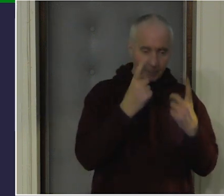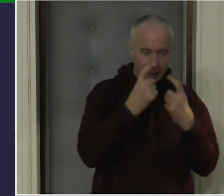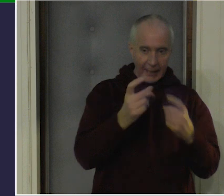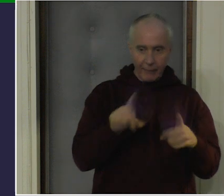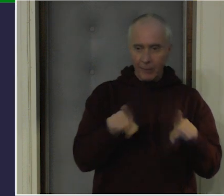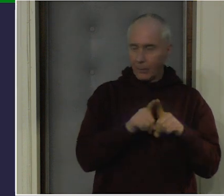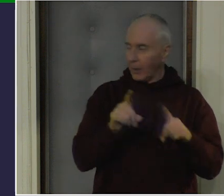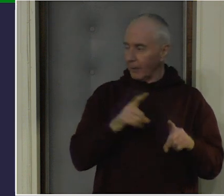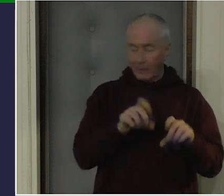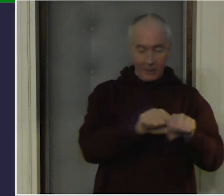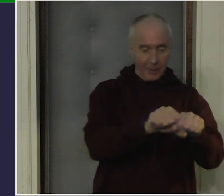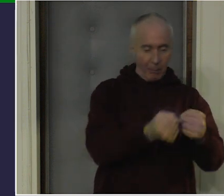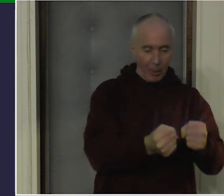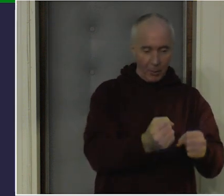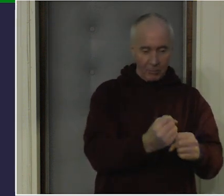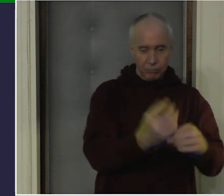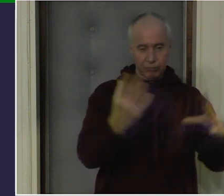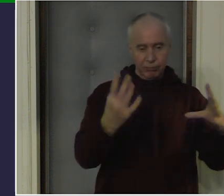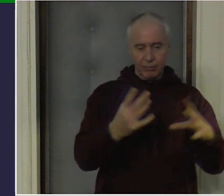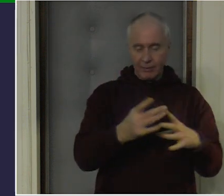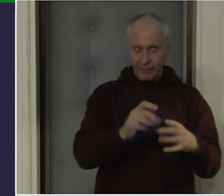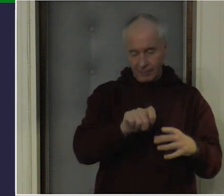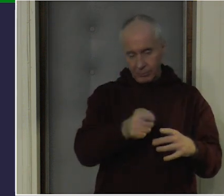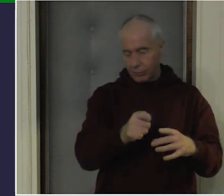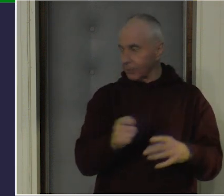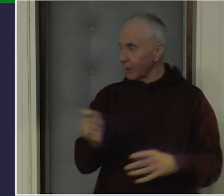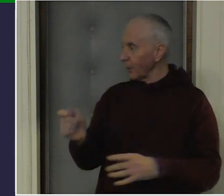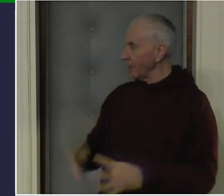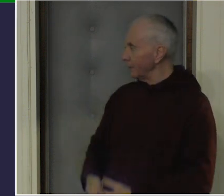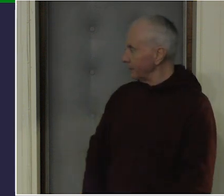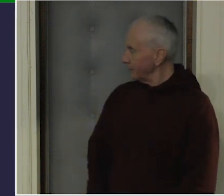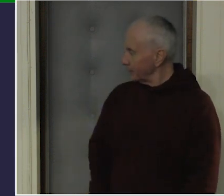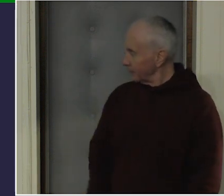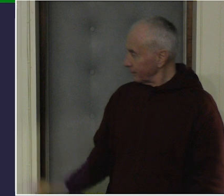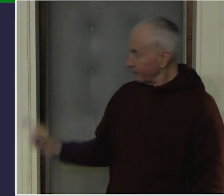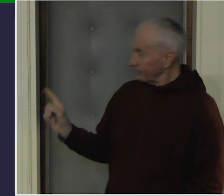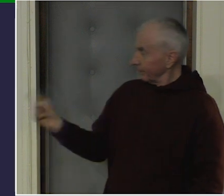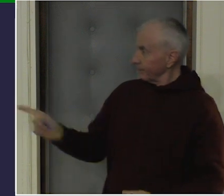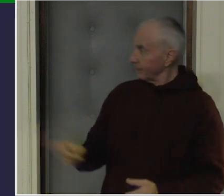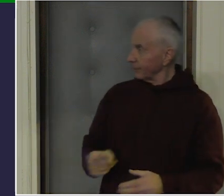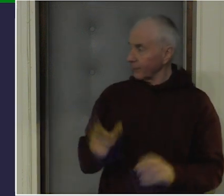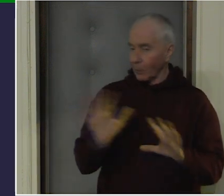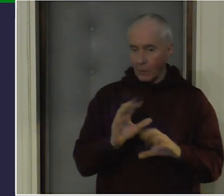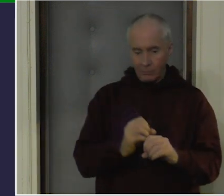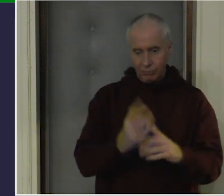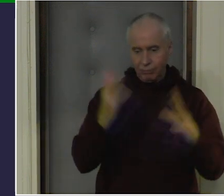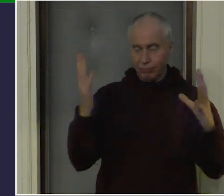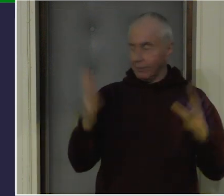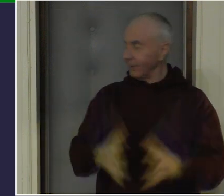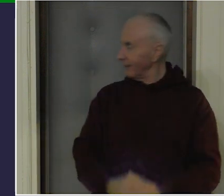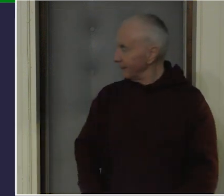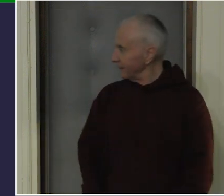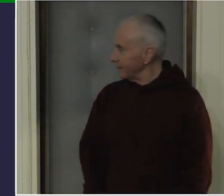tech might start looking at me with concern. I'll turn it back down a bit now before it does blow. This is a smoke.